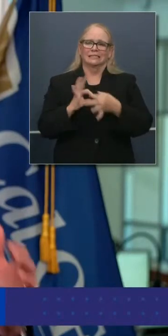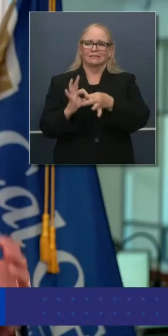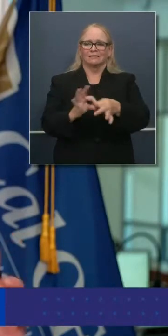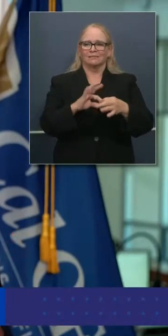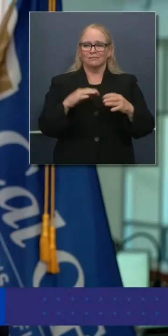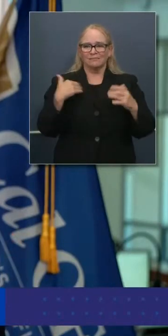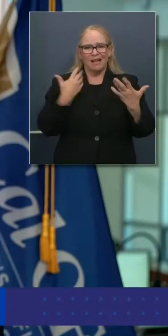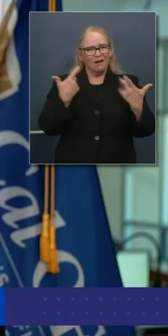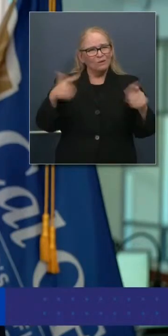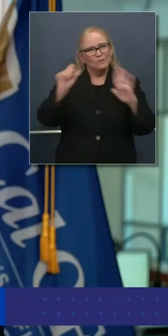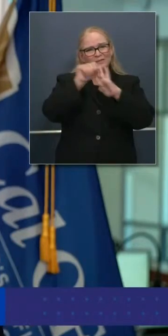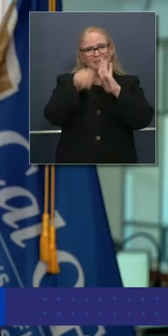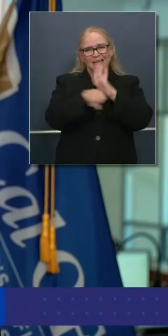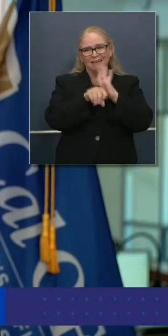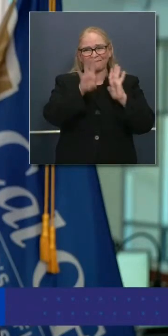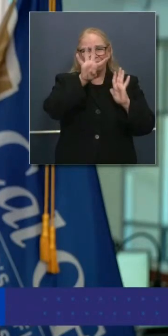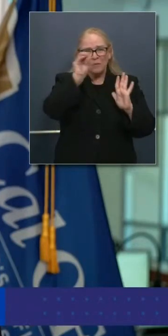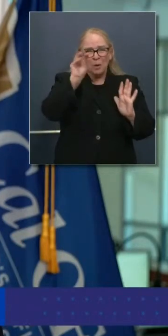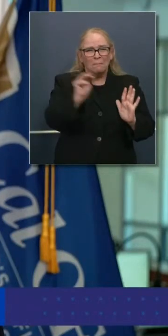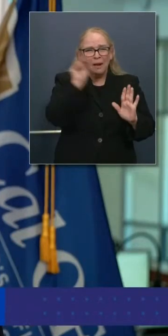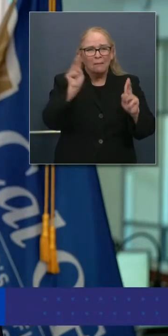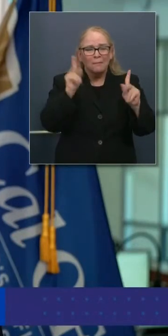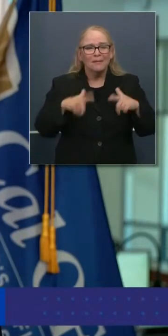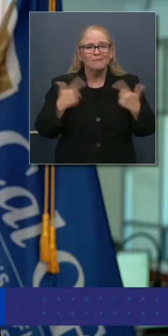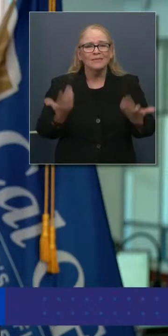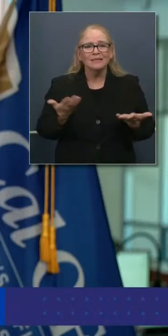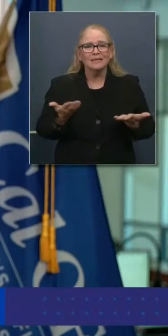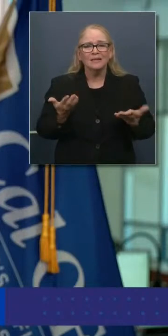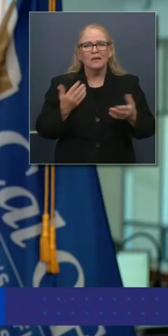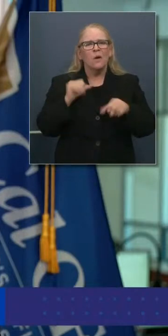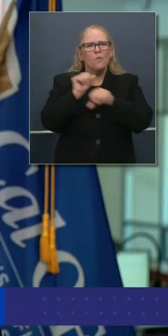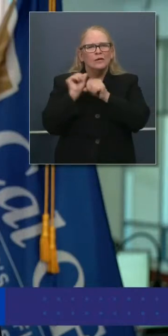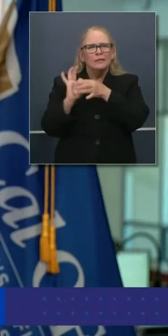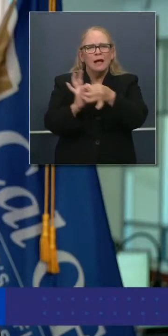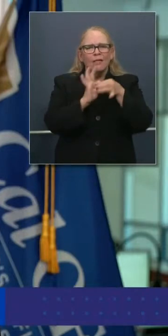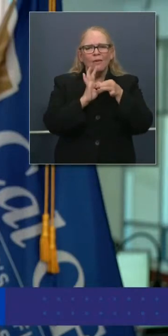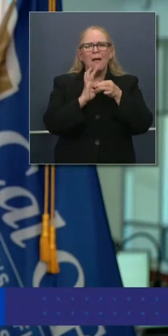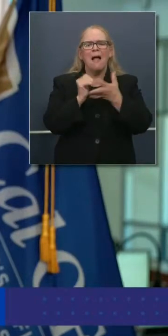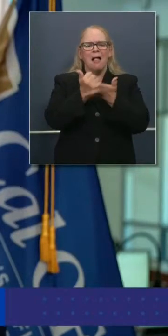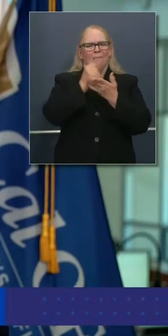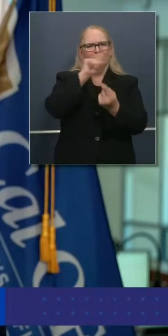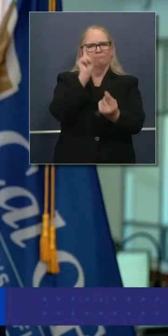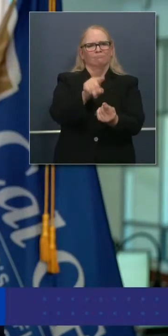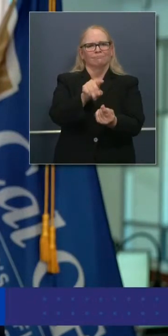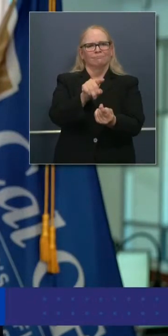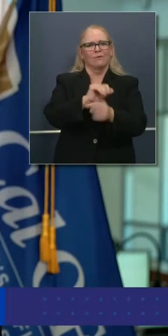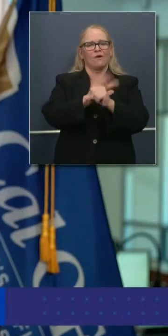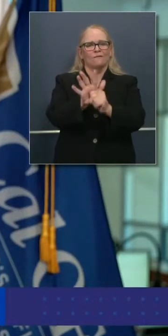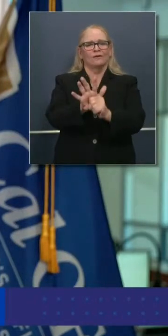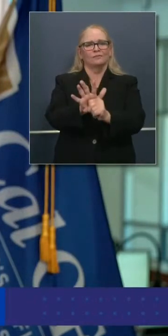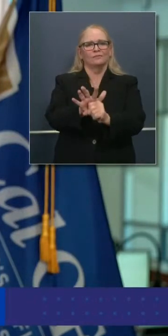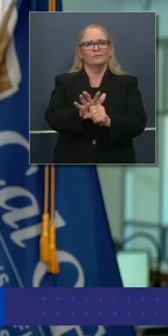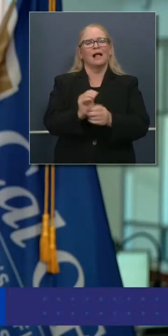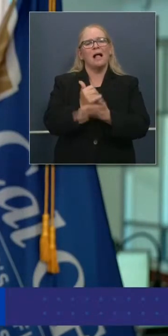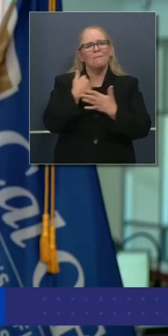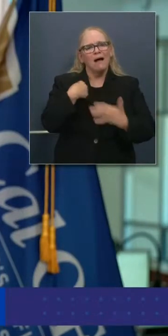ours, 40 million strong, in meeting this moment, mitigating the spread, and getting us back to some modified